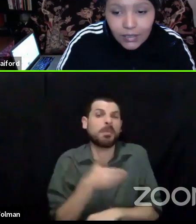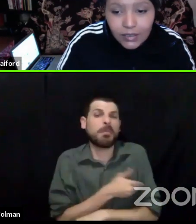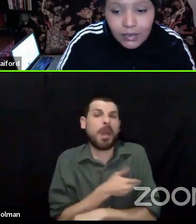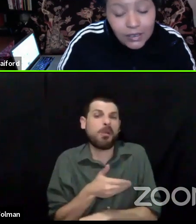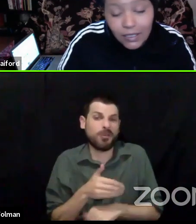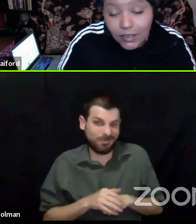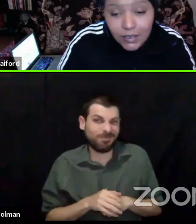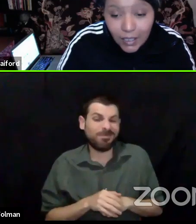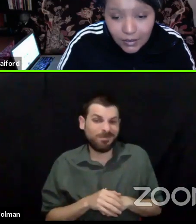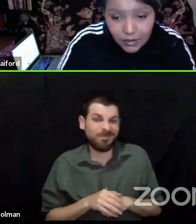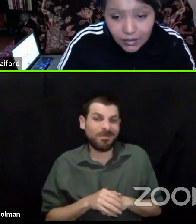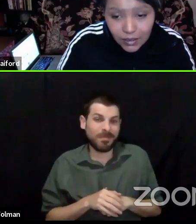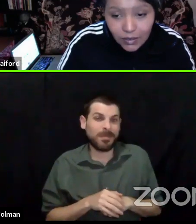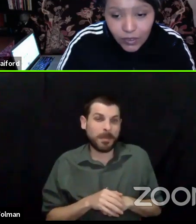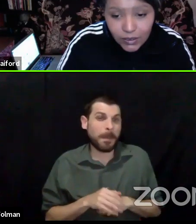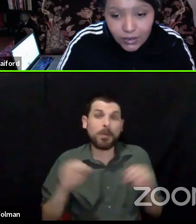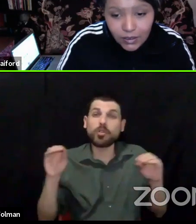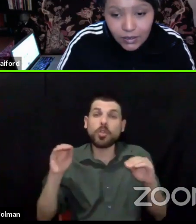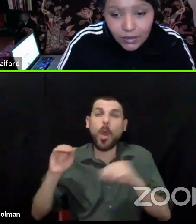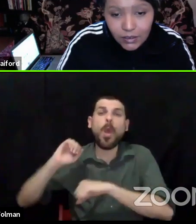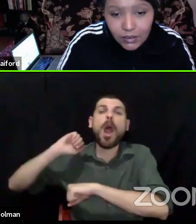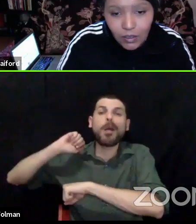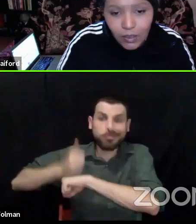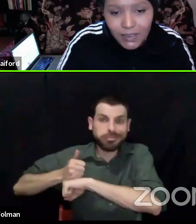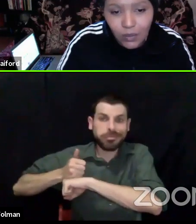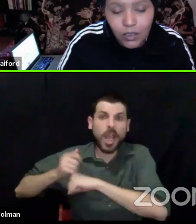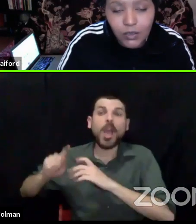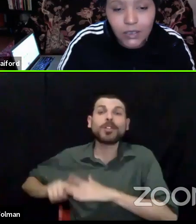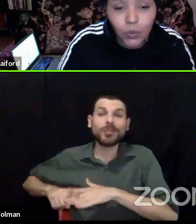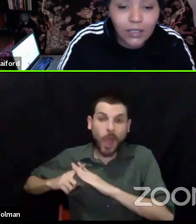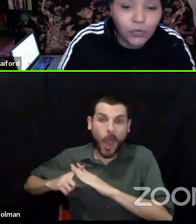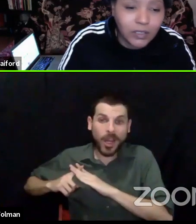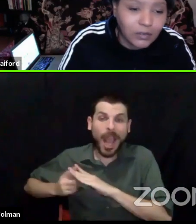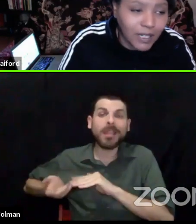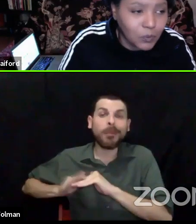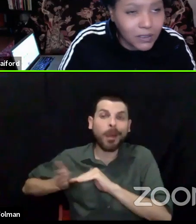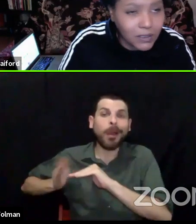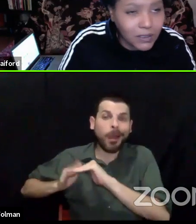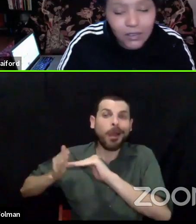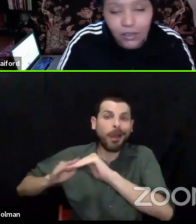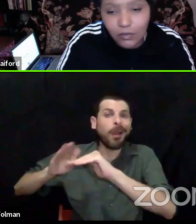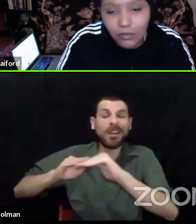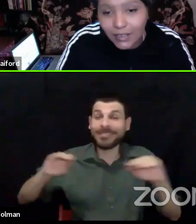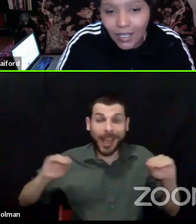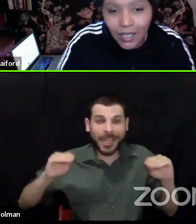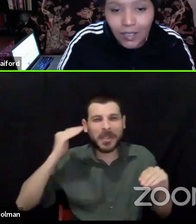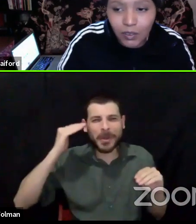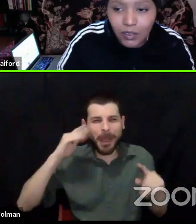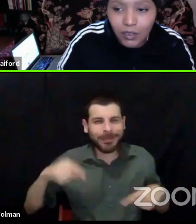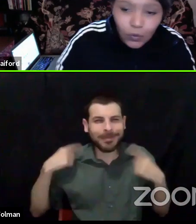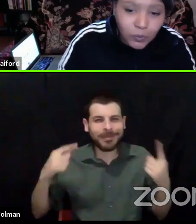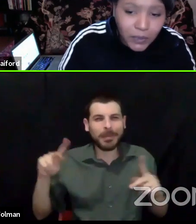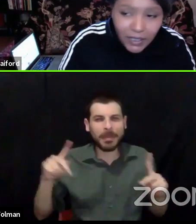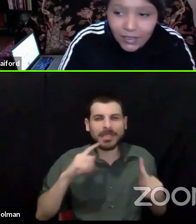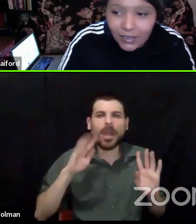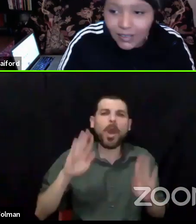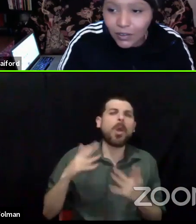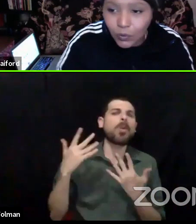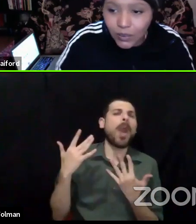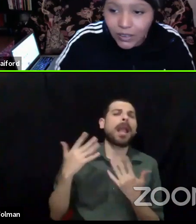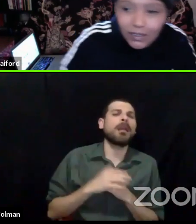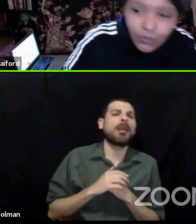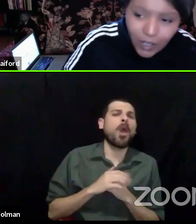that set a standard that invested in us. You know what I'm saying? We're always waiting for the right person or the right time, or we praying